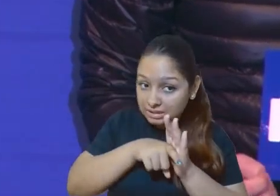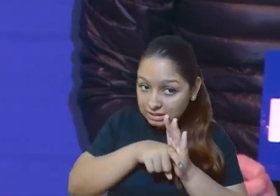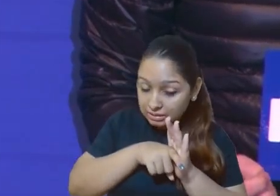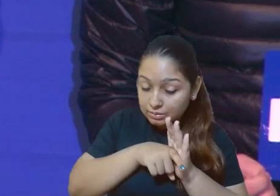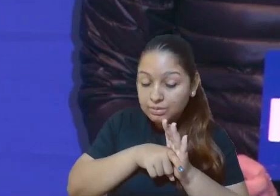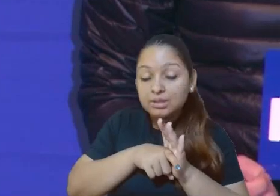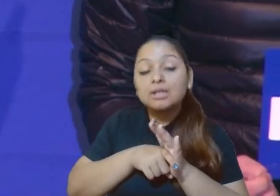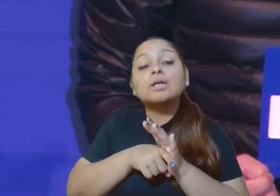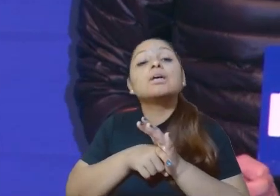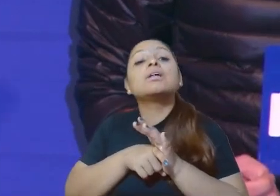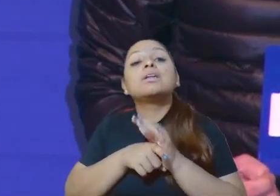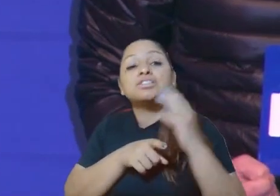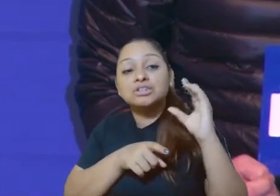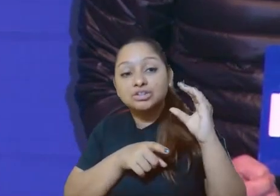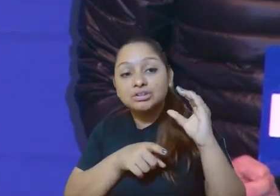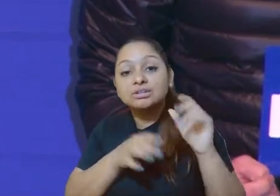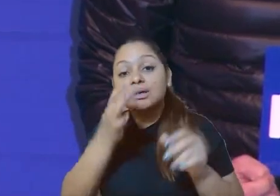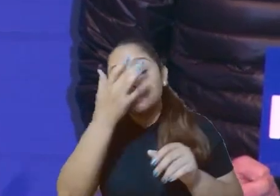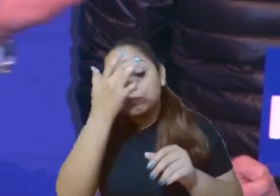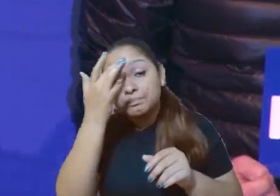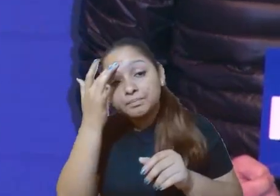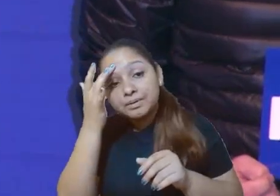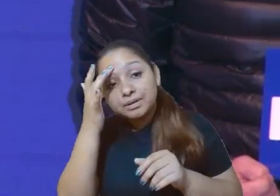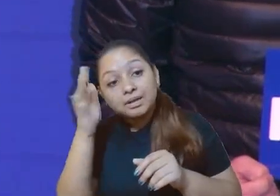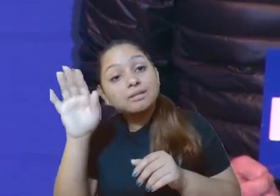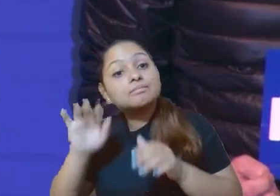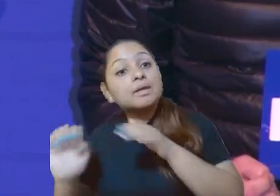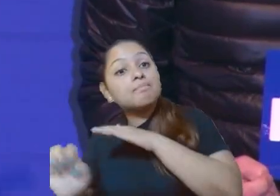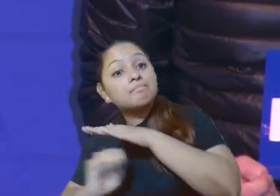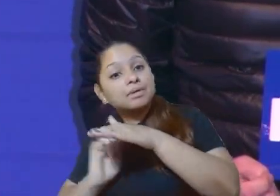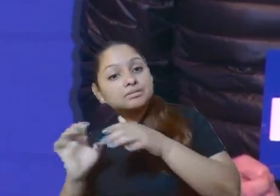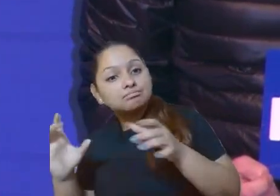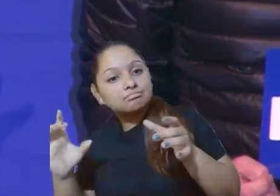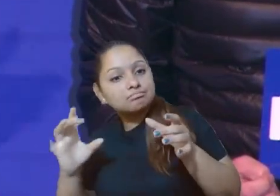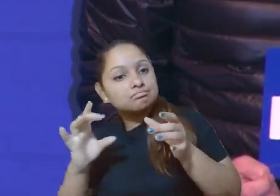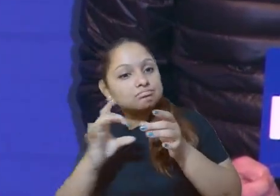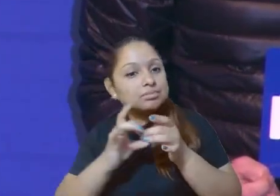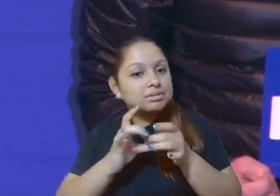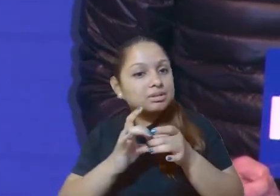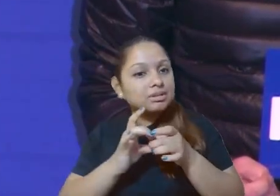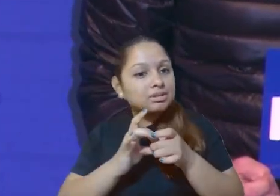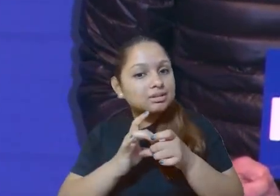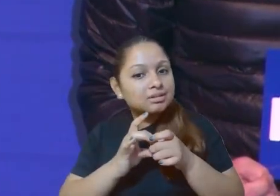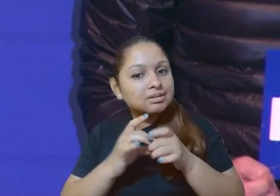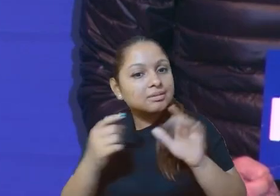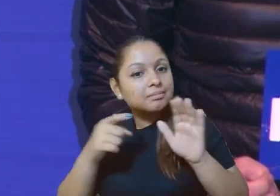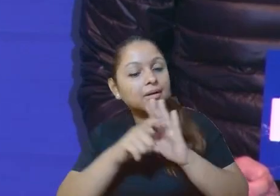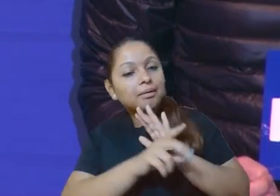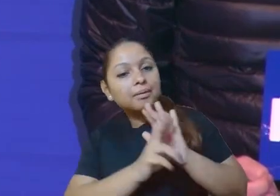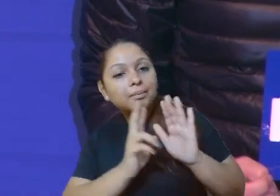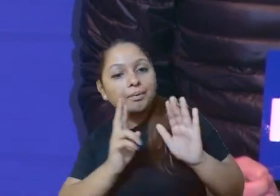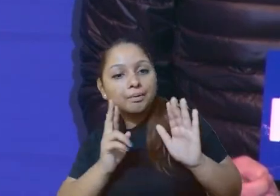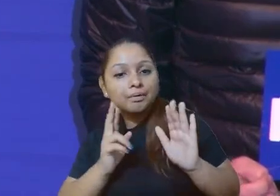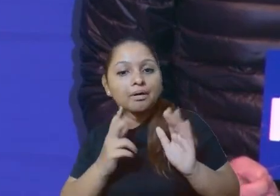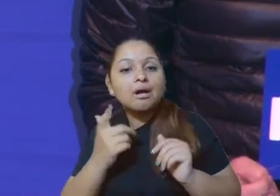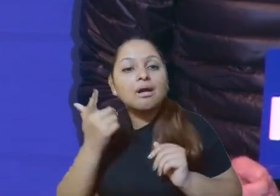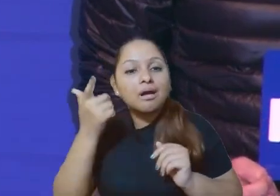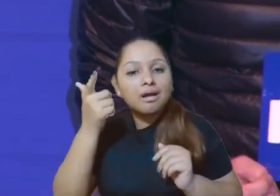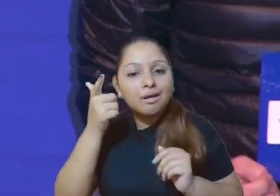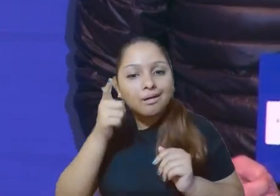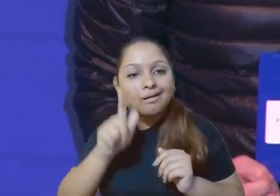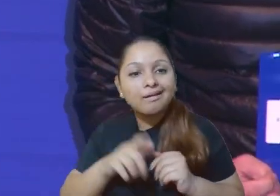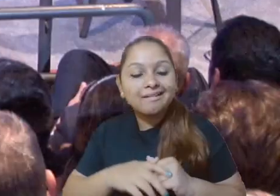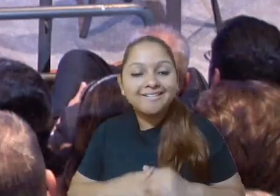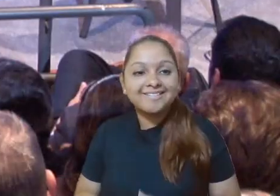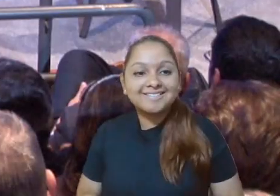the companies that have needs is great and bring amazing results. I believe that are some years it works,